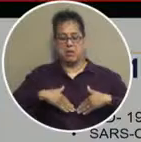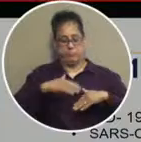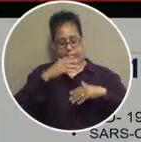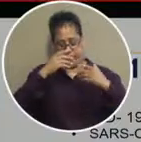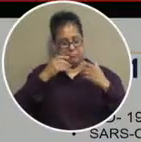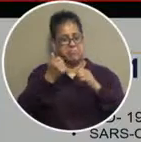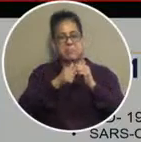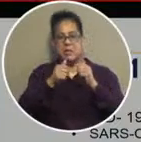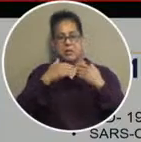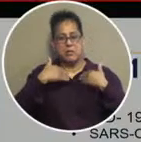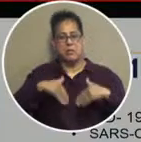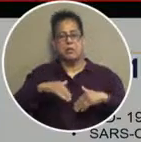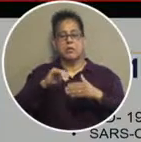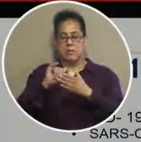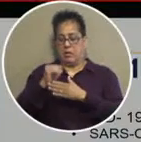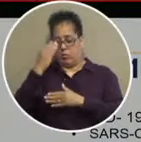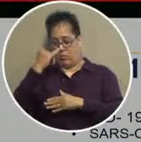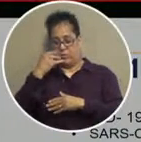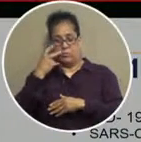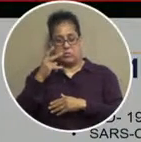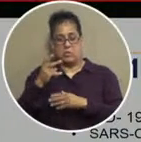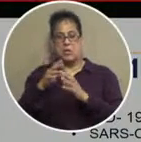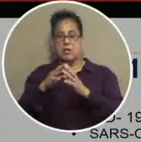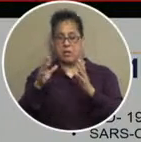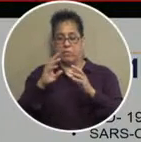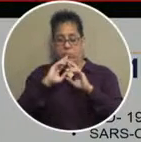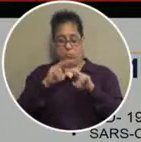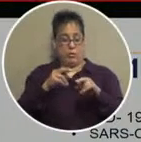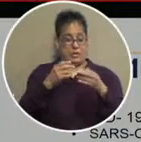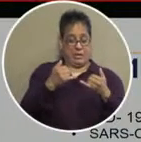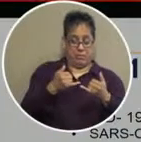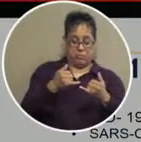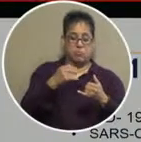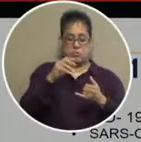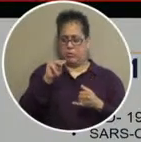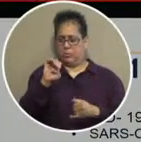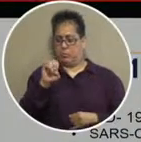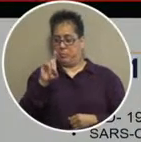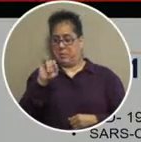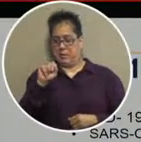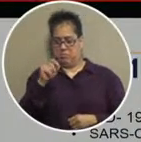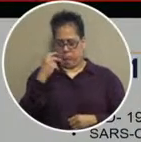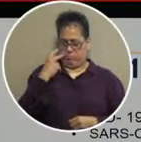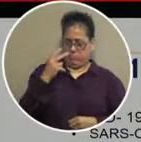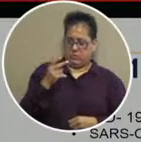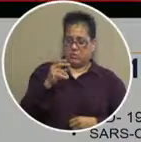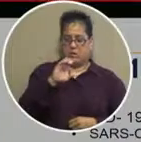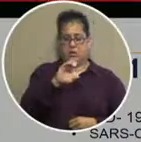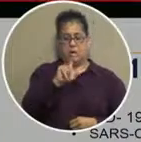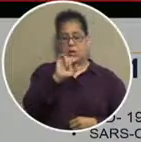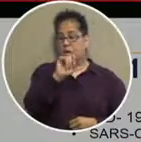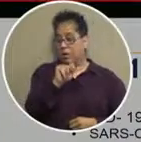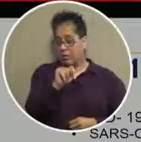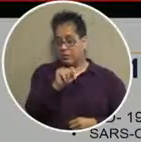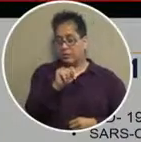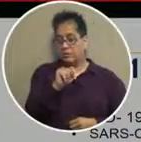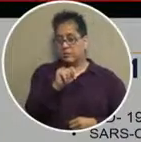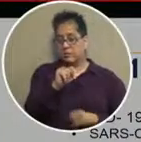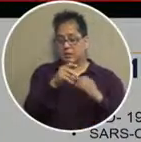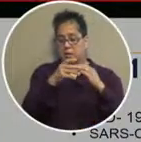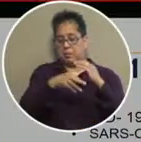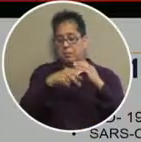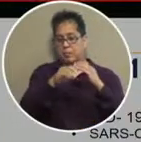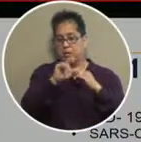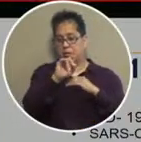reasons why we see a lot of reports nowadays in the media that the clotting that